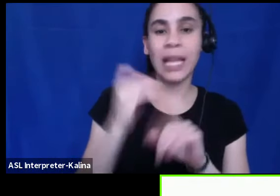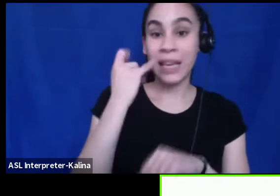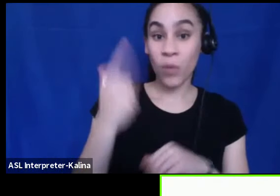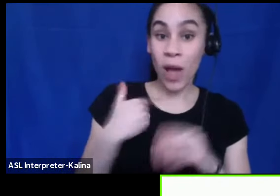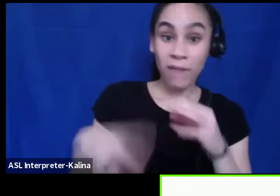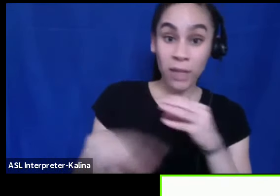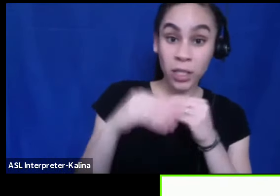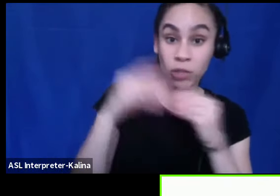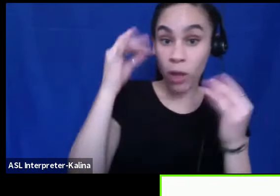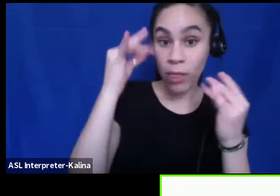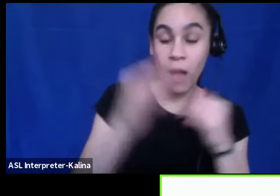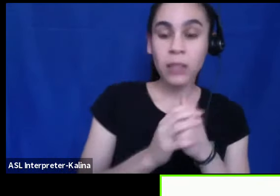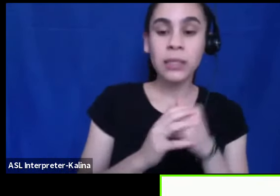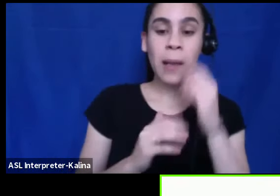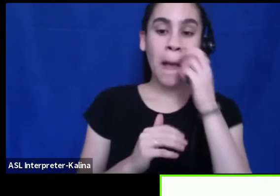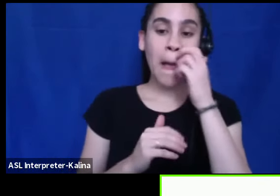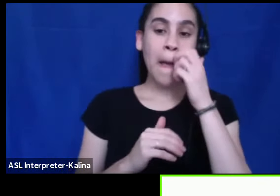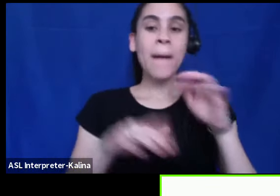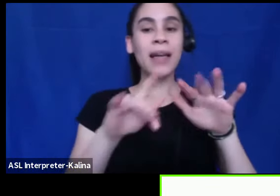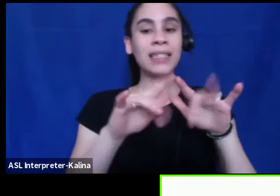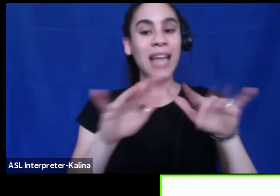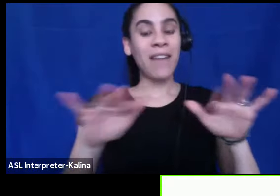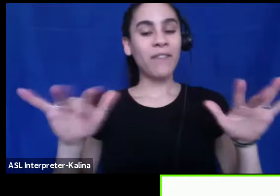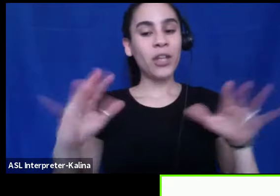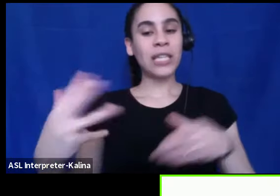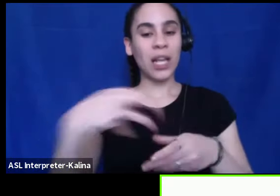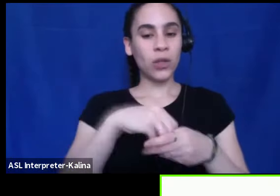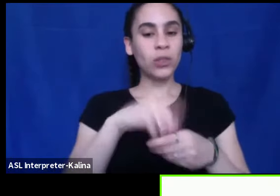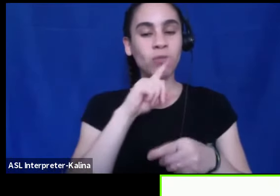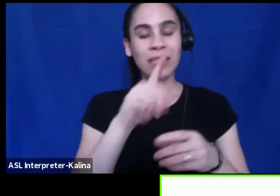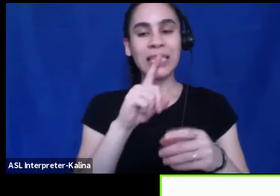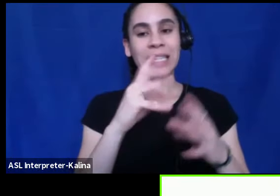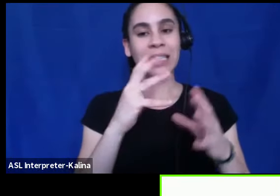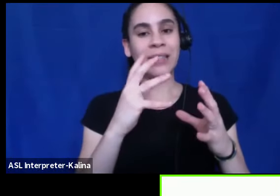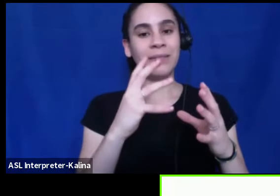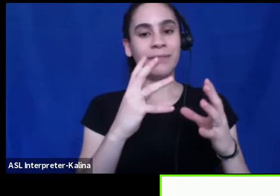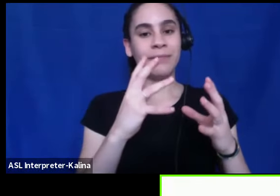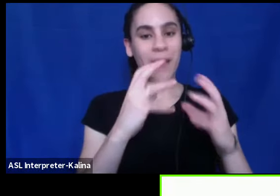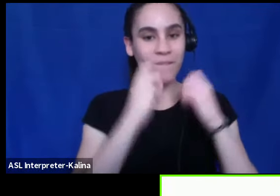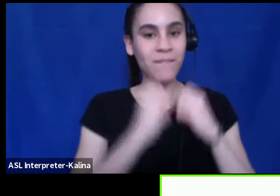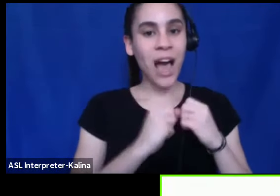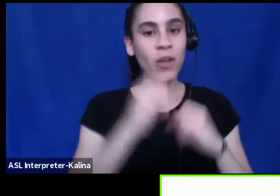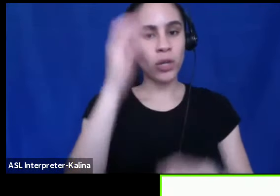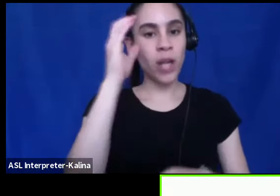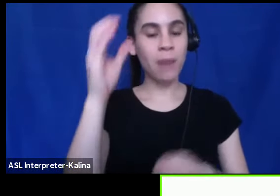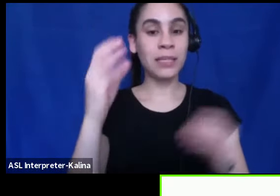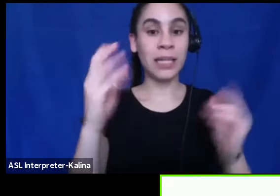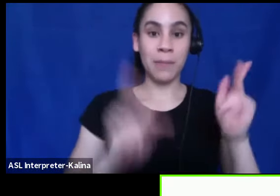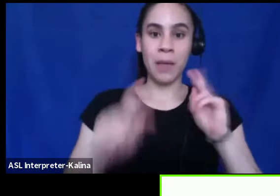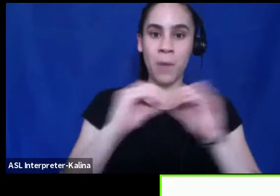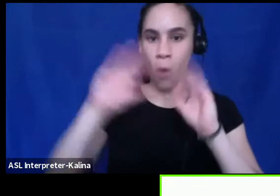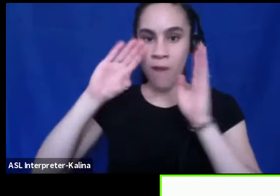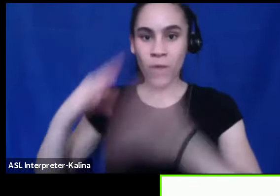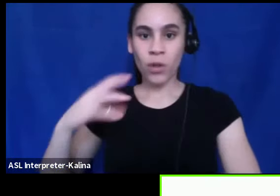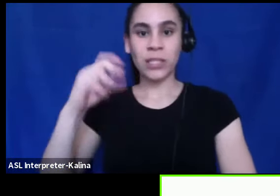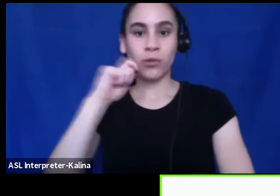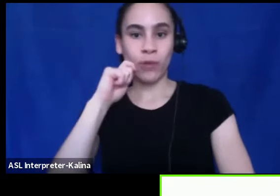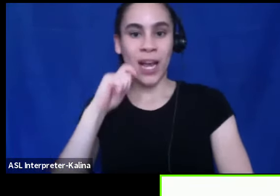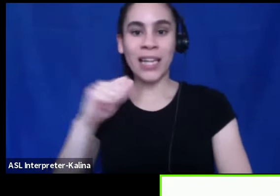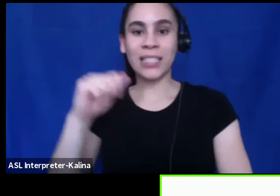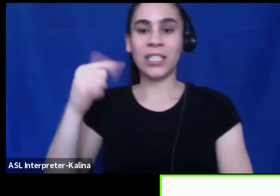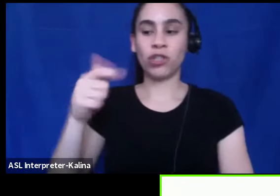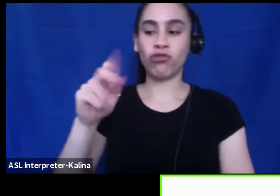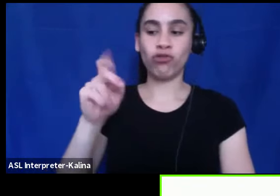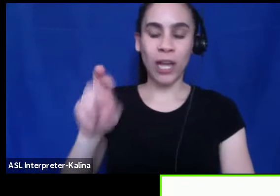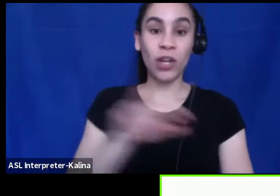thoughts. Diversity and inclusion is a really valued concept, but people are often talking about race and gender. Disability is absent from the